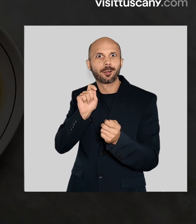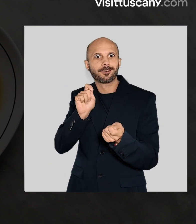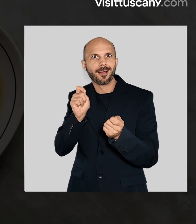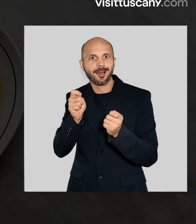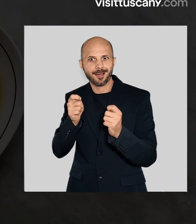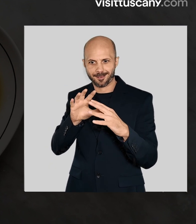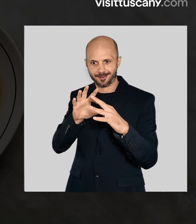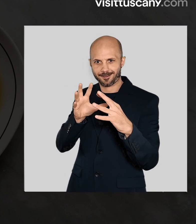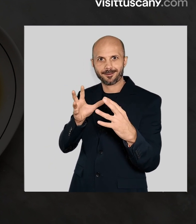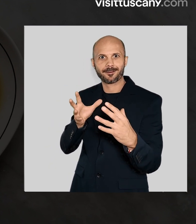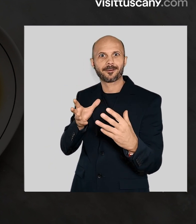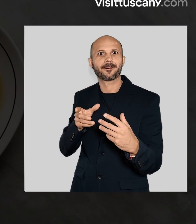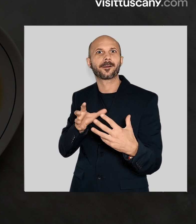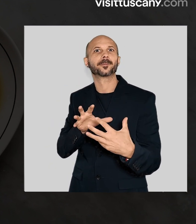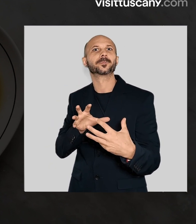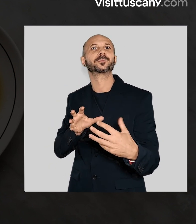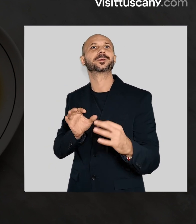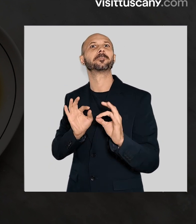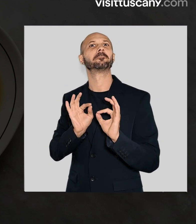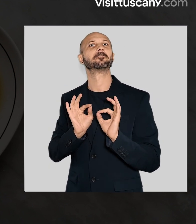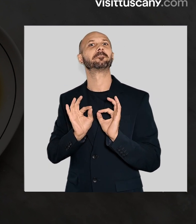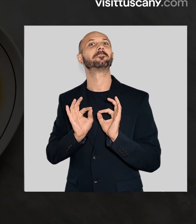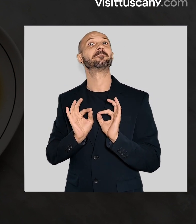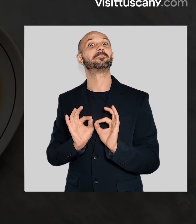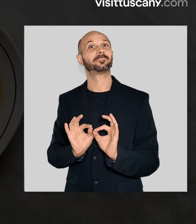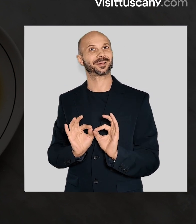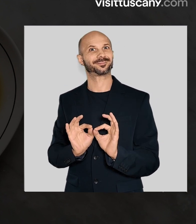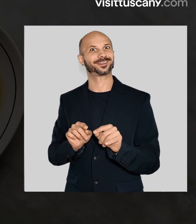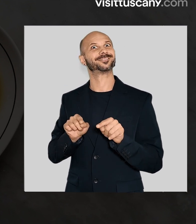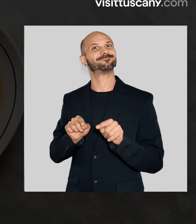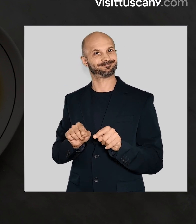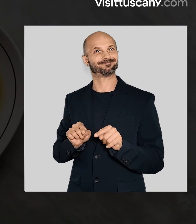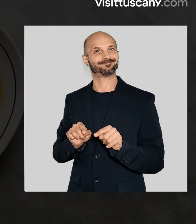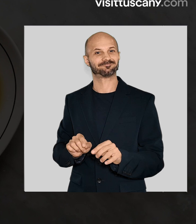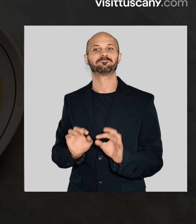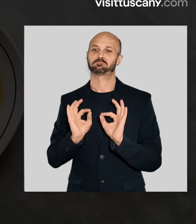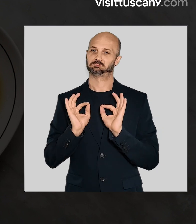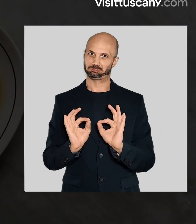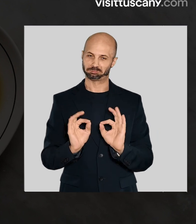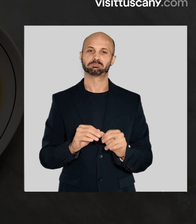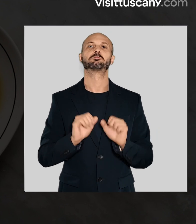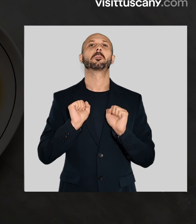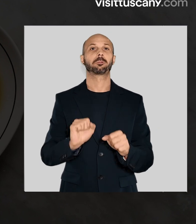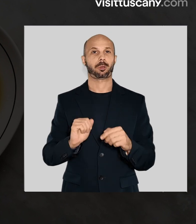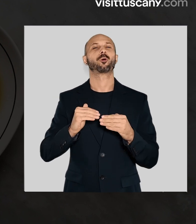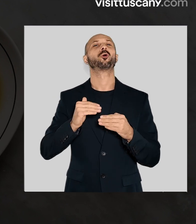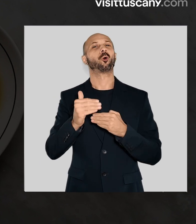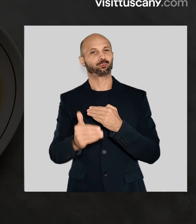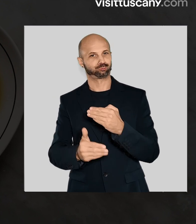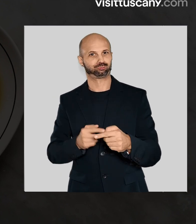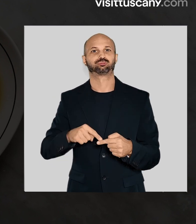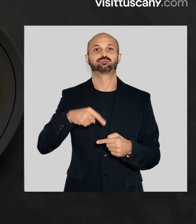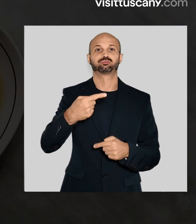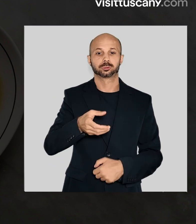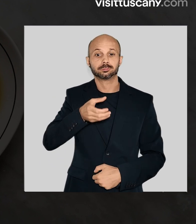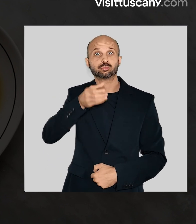Pour in half a glass of white wine over the pork loin, then cover the pot with a lid.